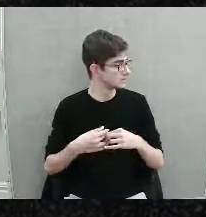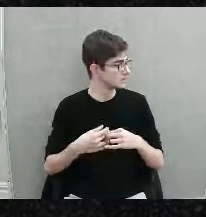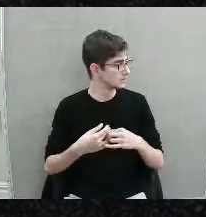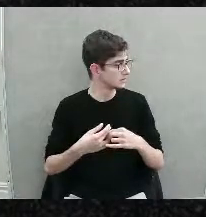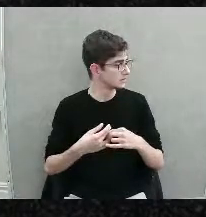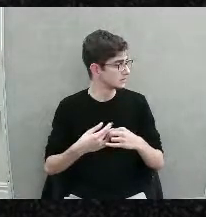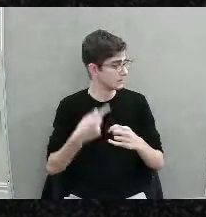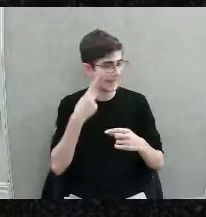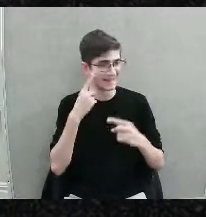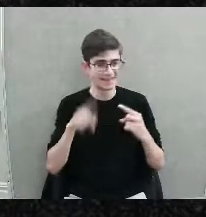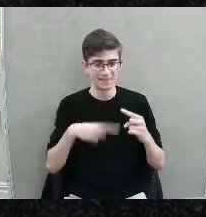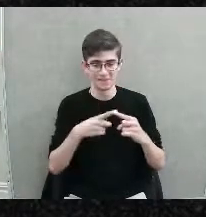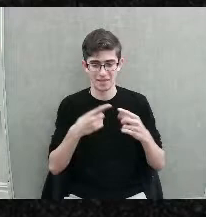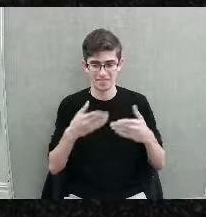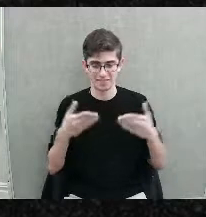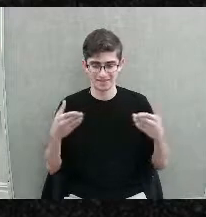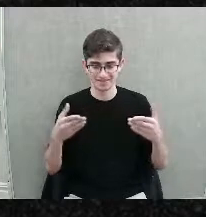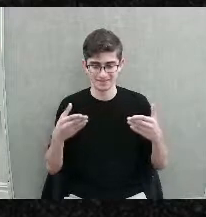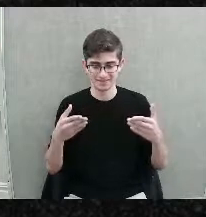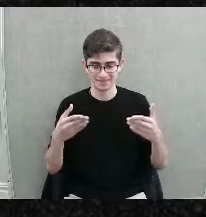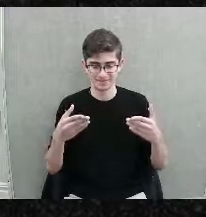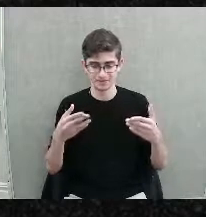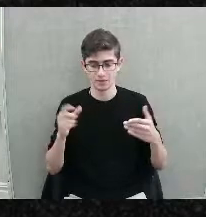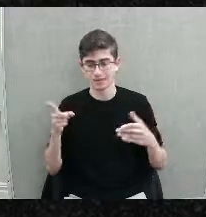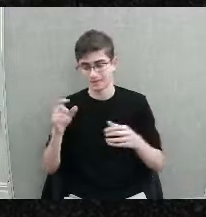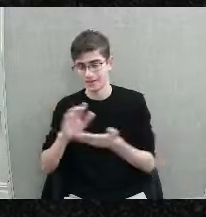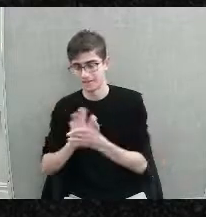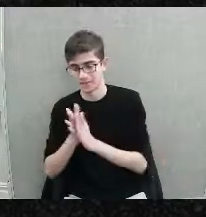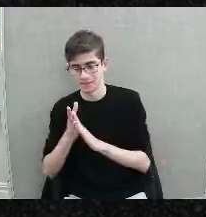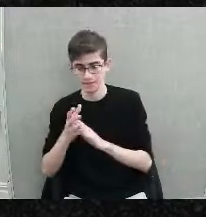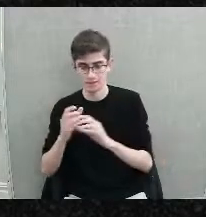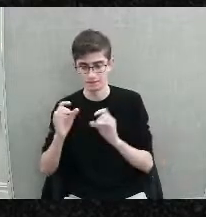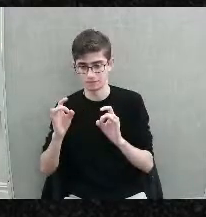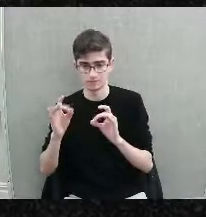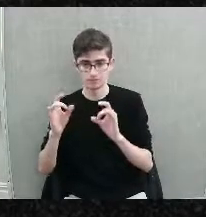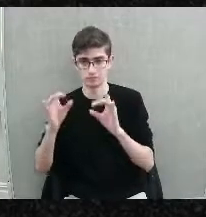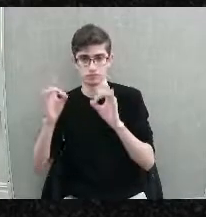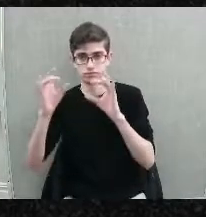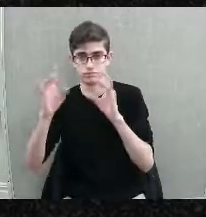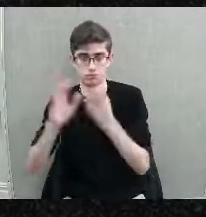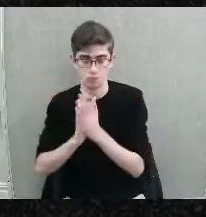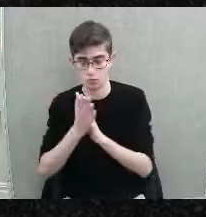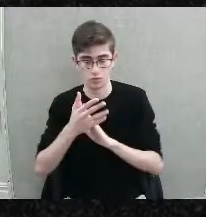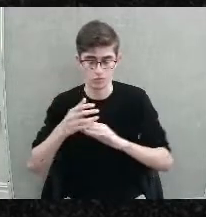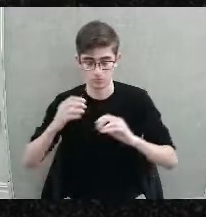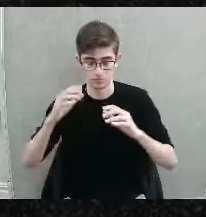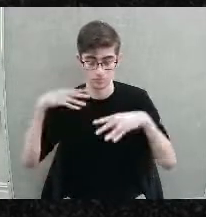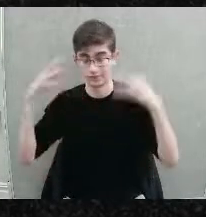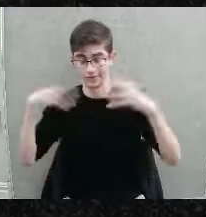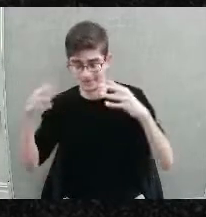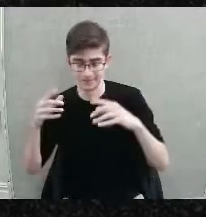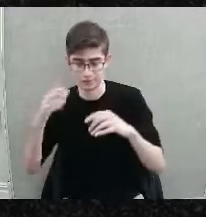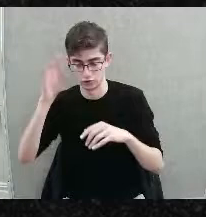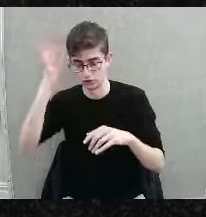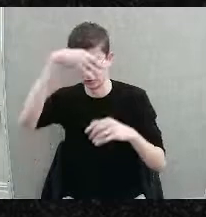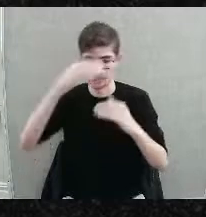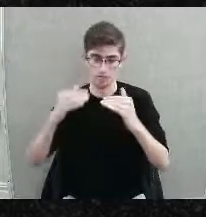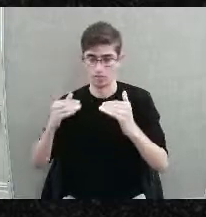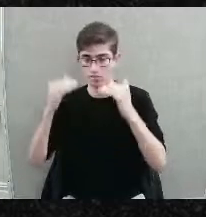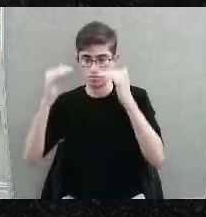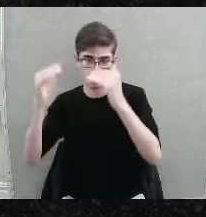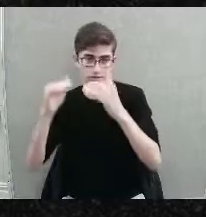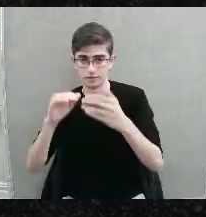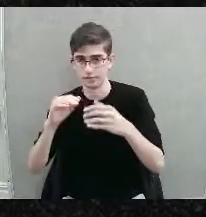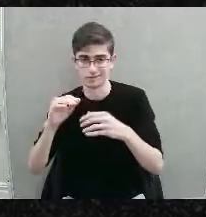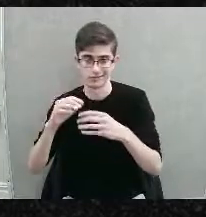I'm thinking of things at the border, even as that became spectacularized and Trump did a lot of things to spectacularize that, there were a lot of ways that, as